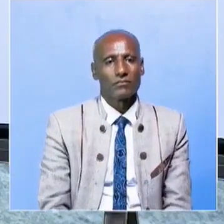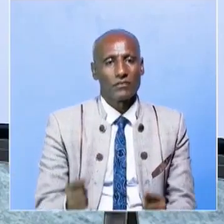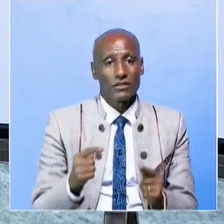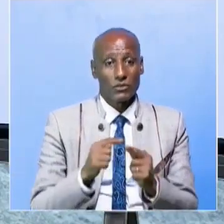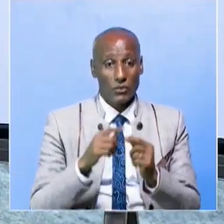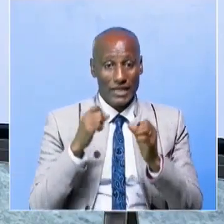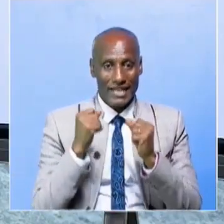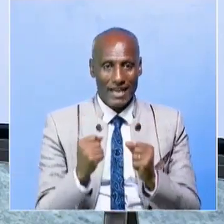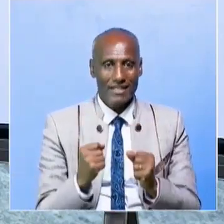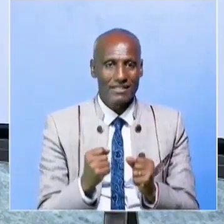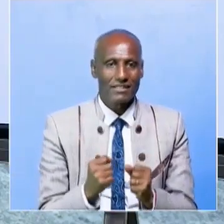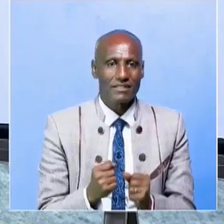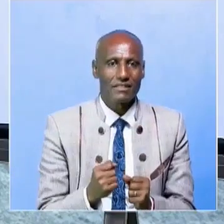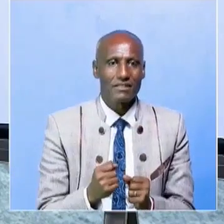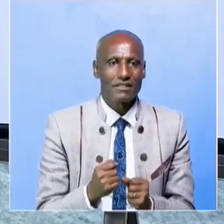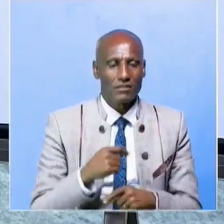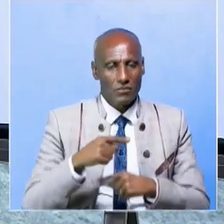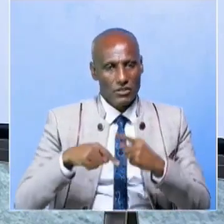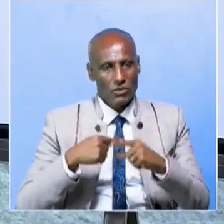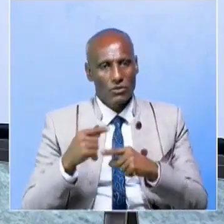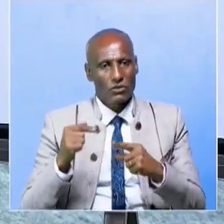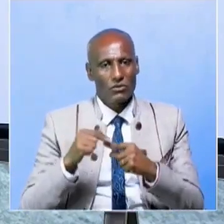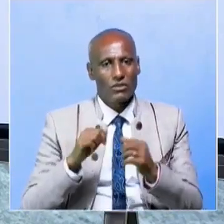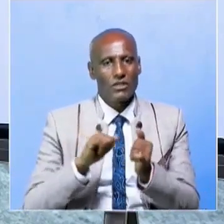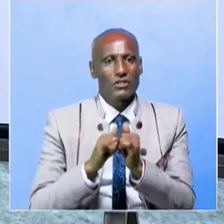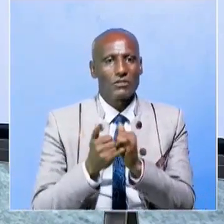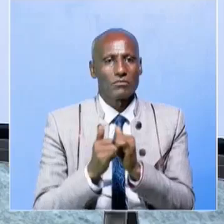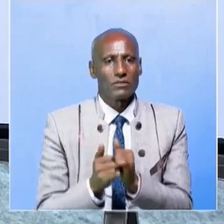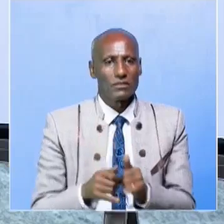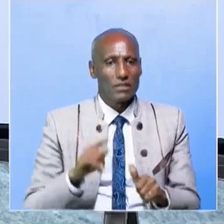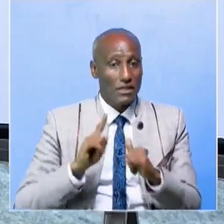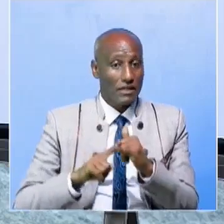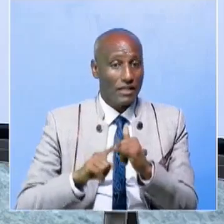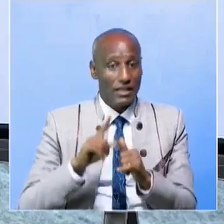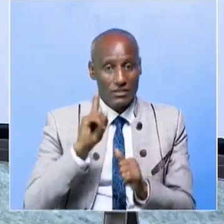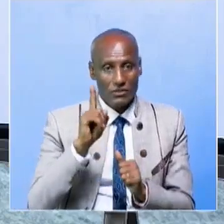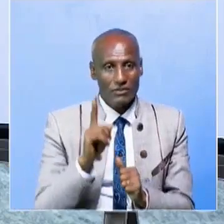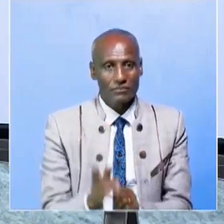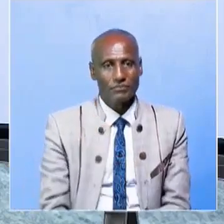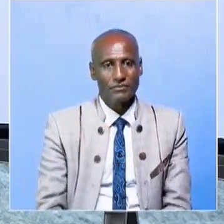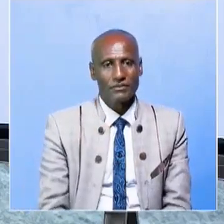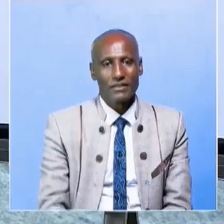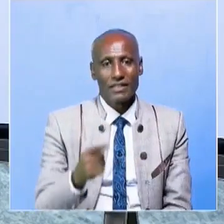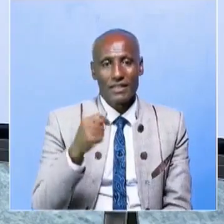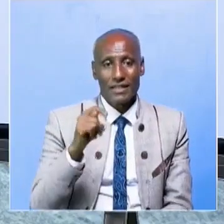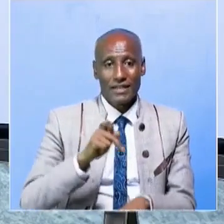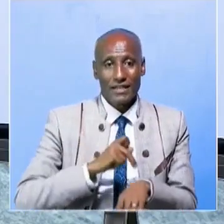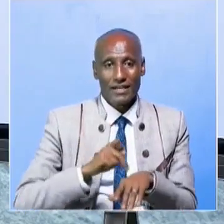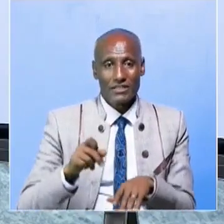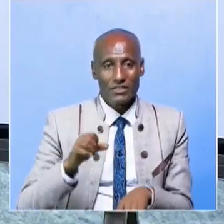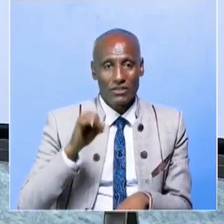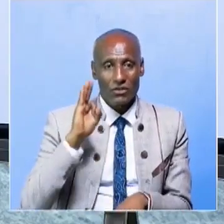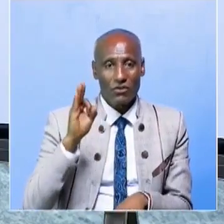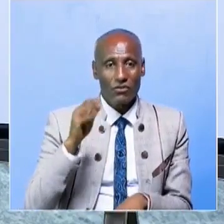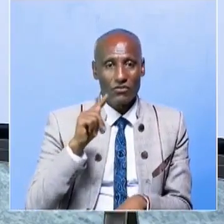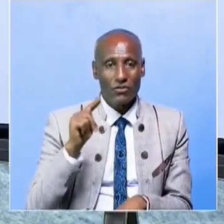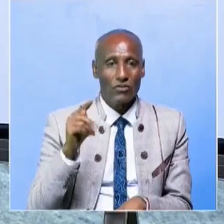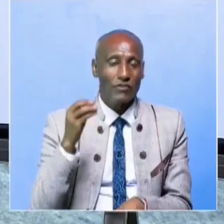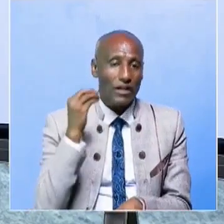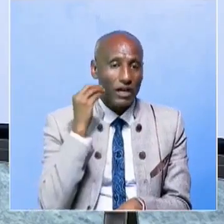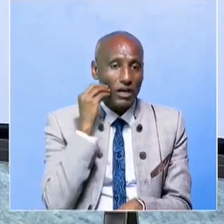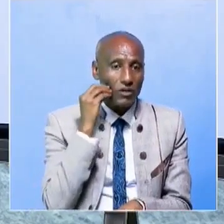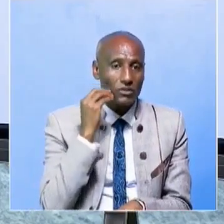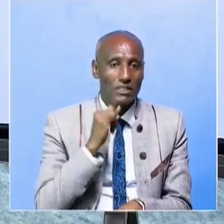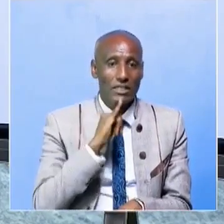your strength, you must go to the gym. What about the last one? The dash of the